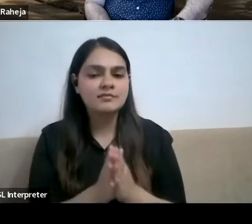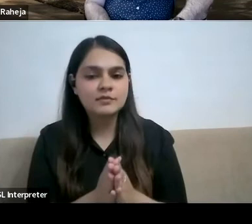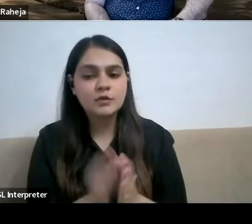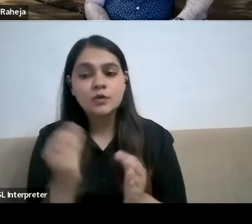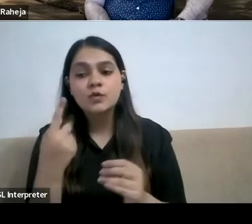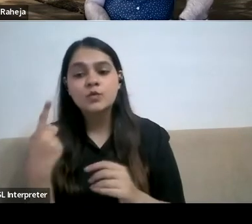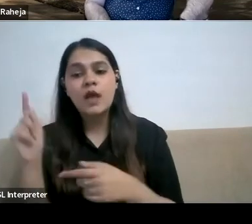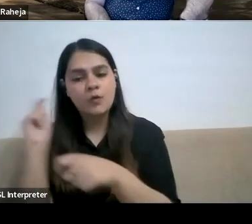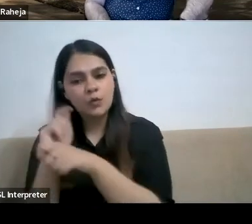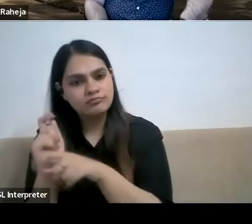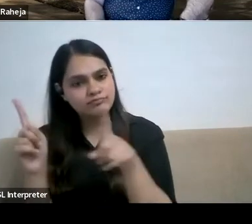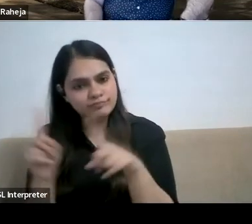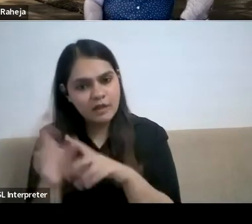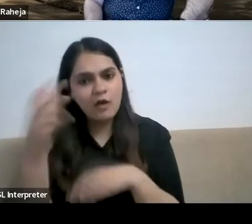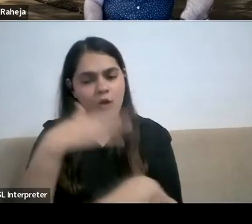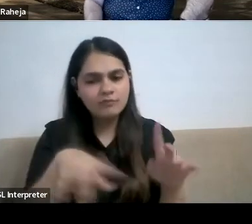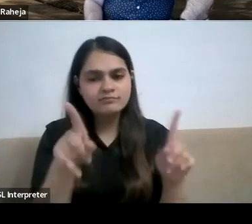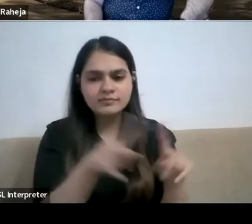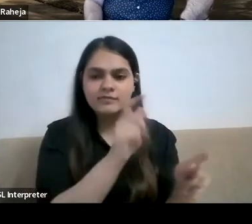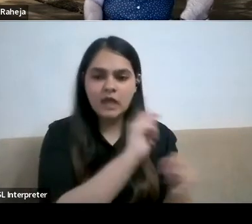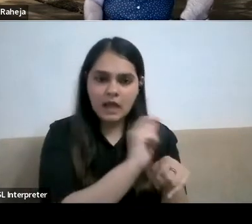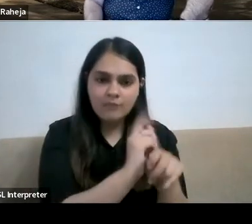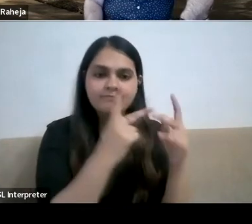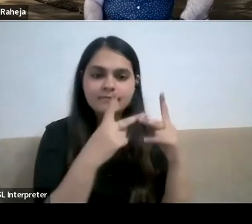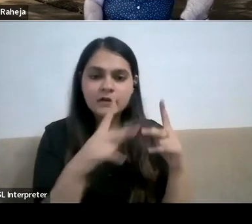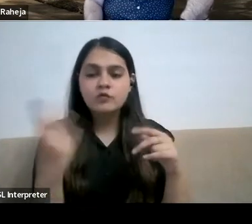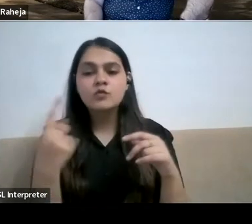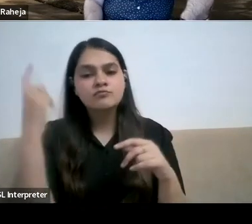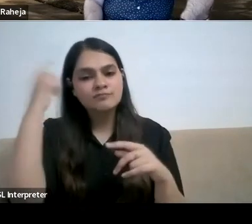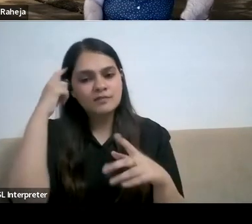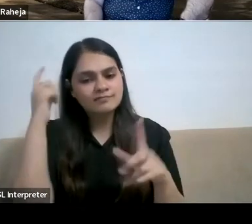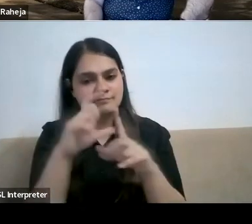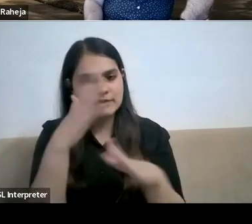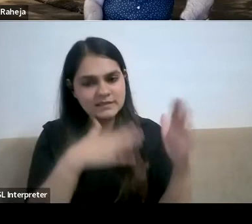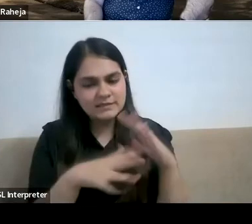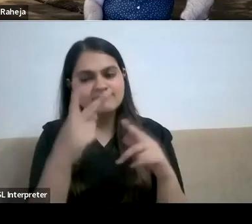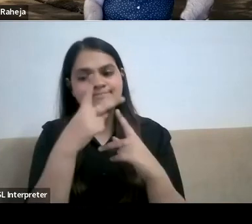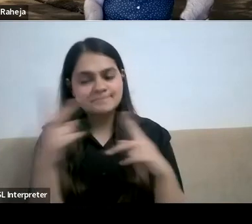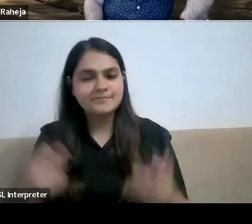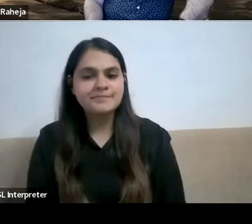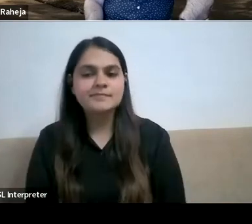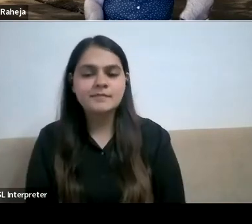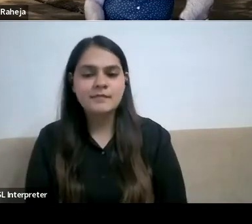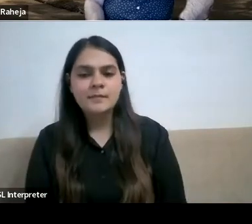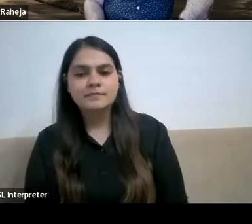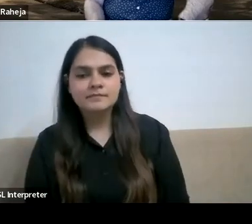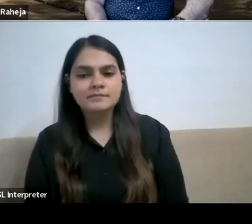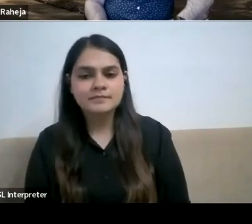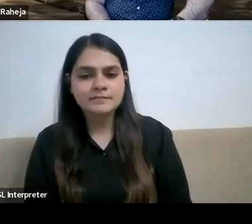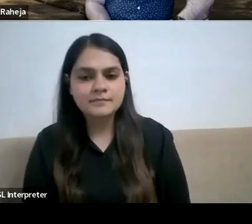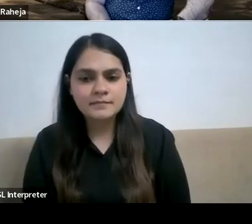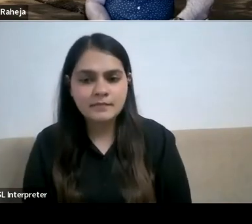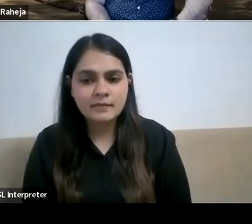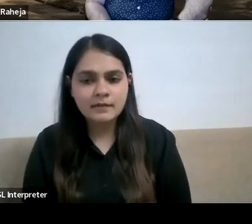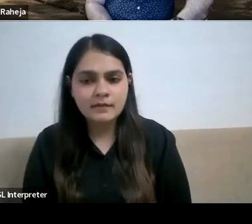lot of organizations who also work with intellectual disability and stuff like that. I think going back to